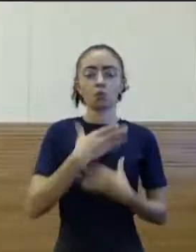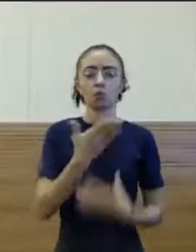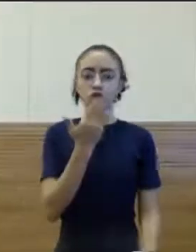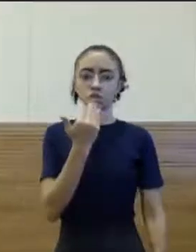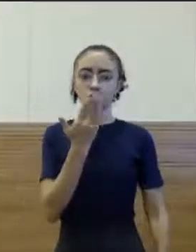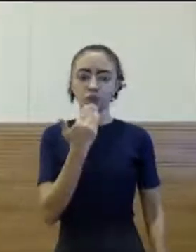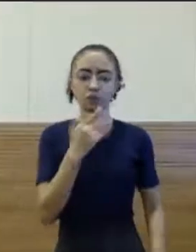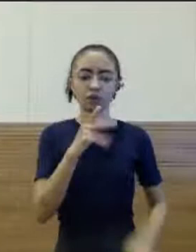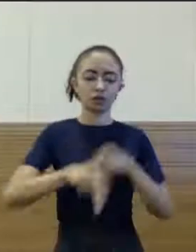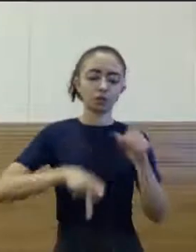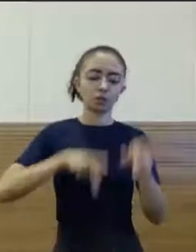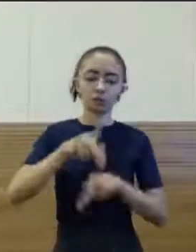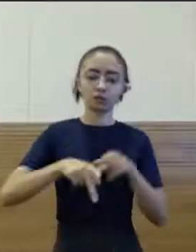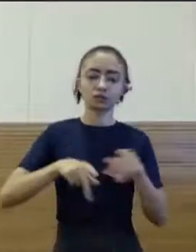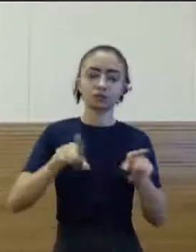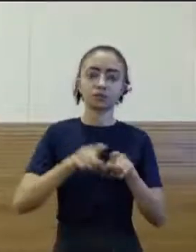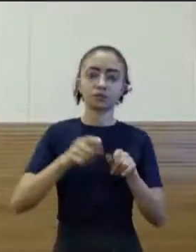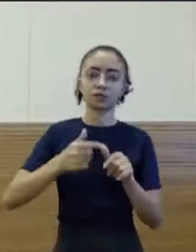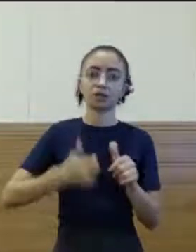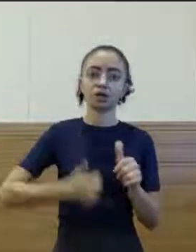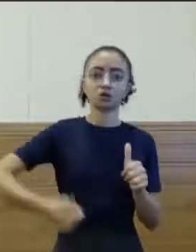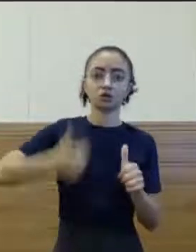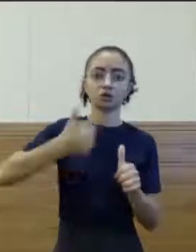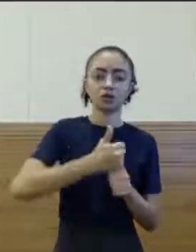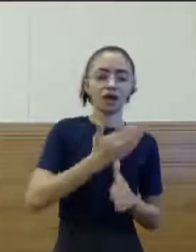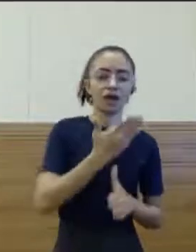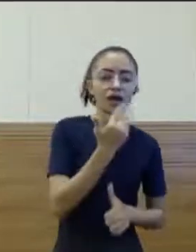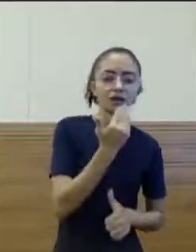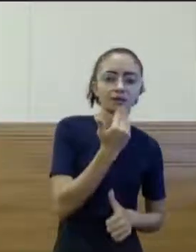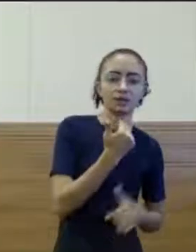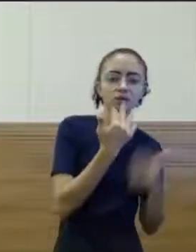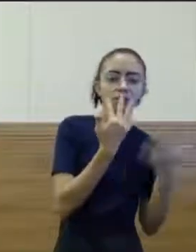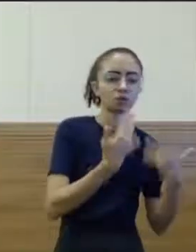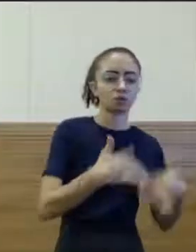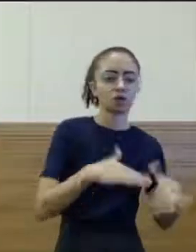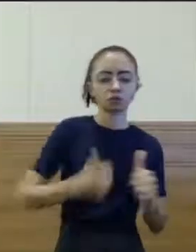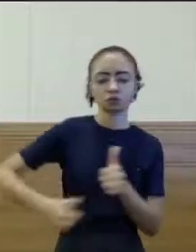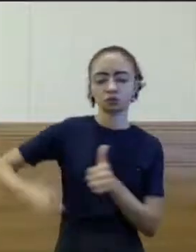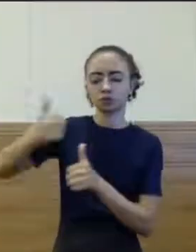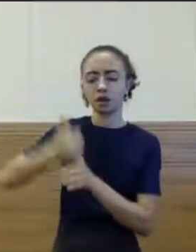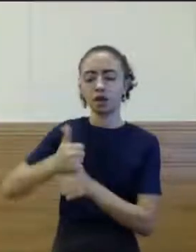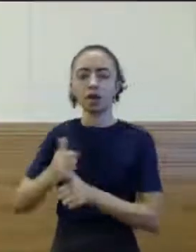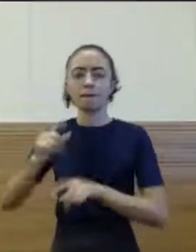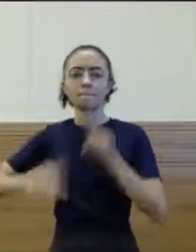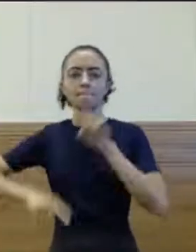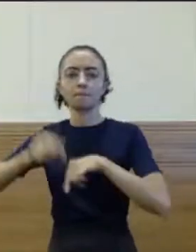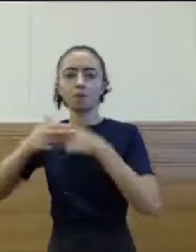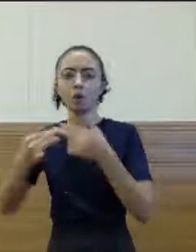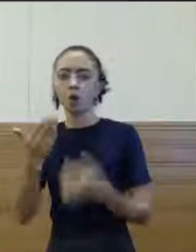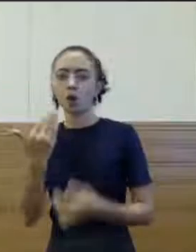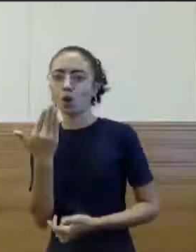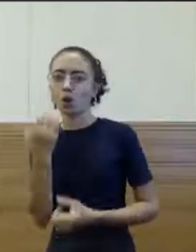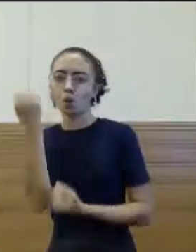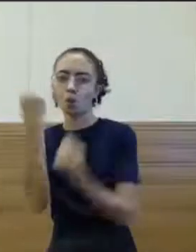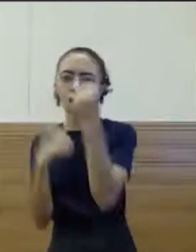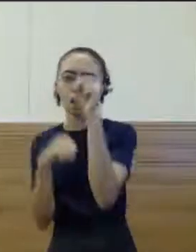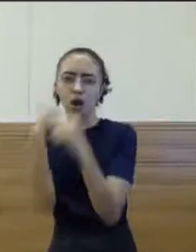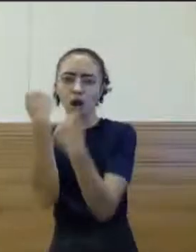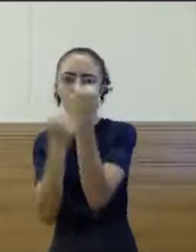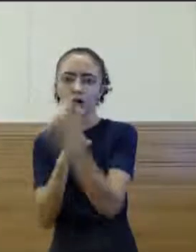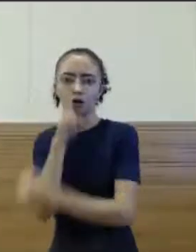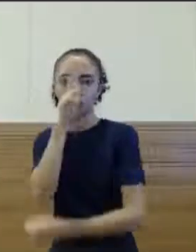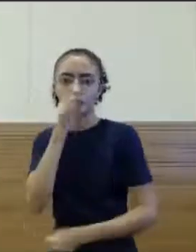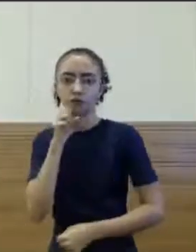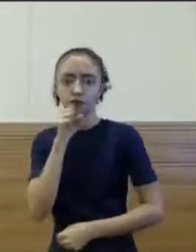the institution of natural foods and homemade foods. We have ultra processed foods, and the